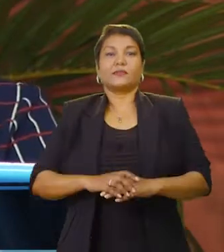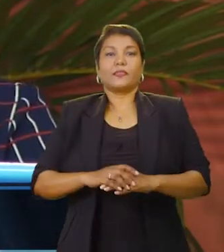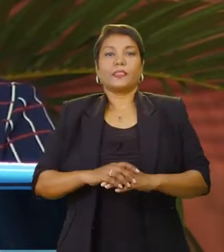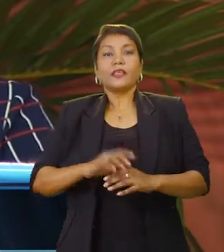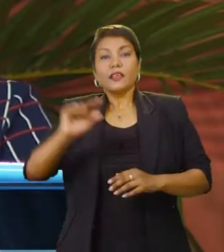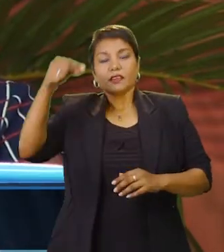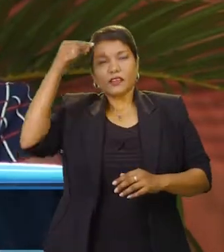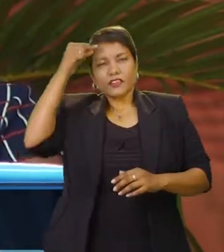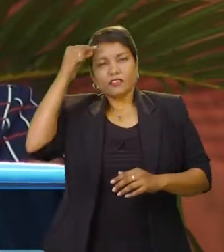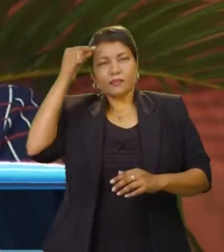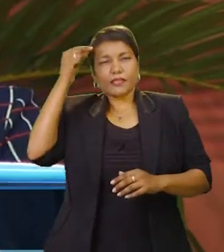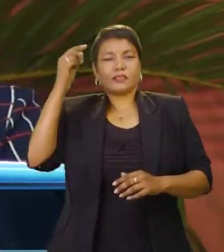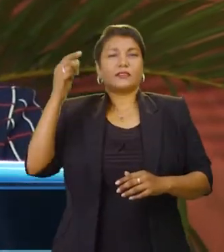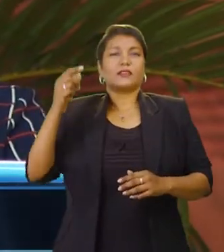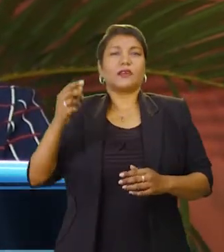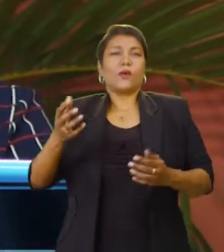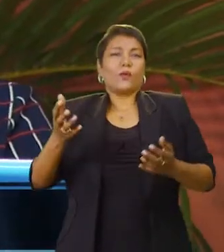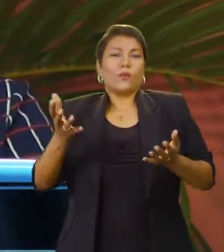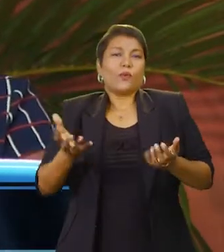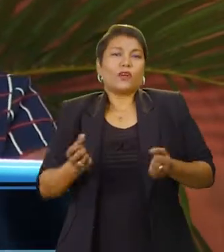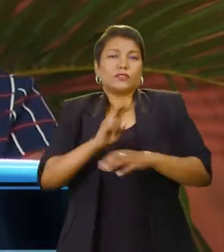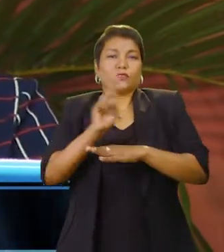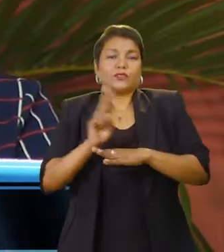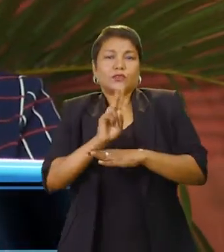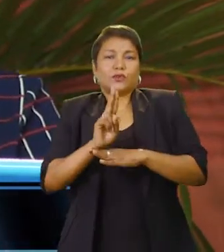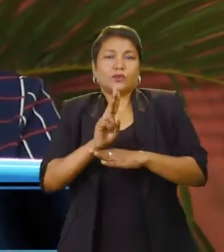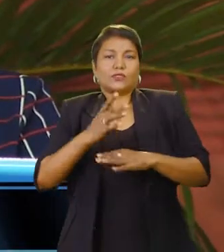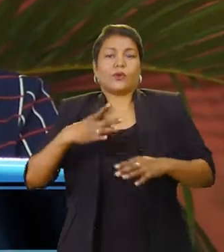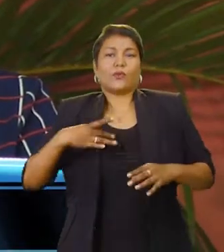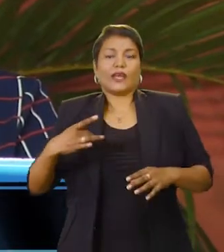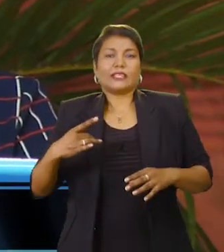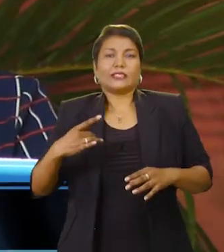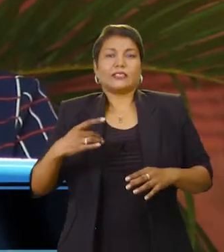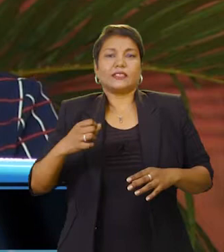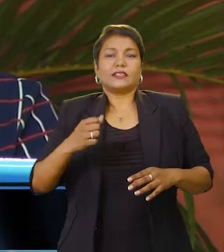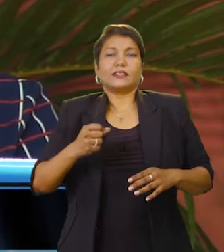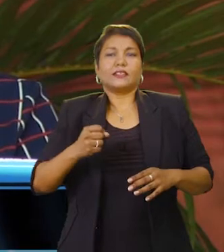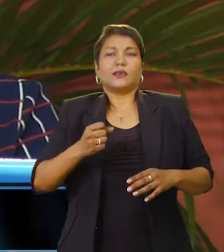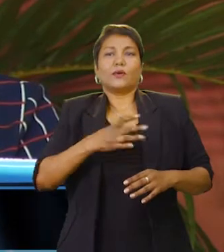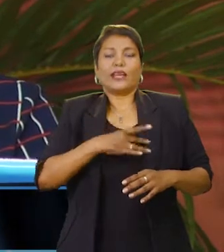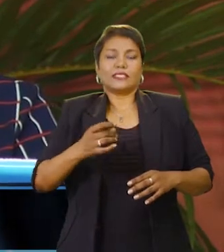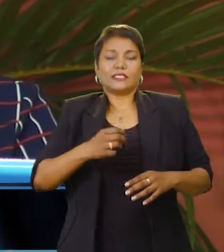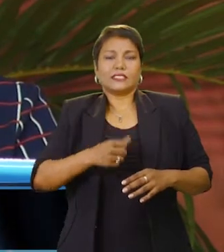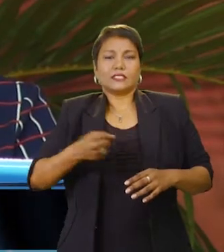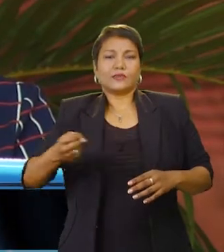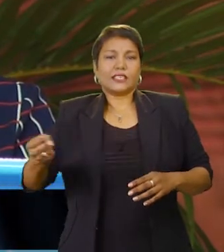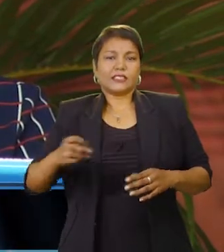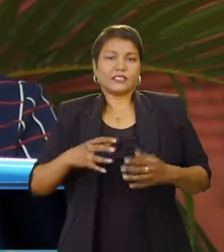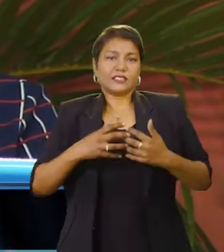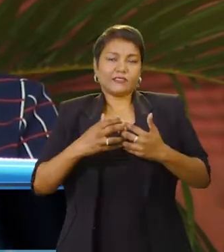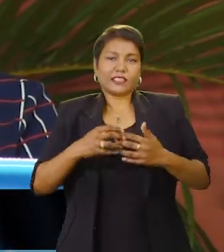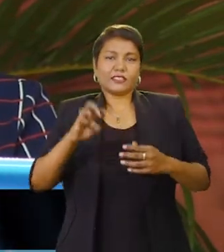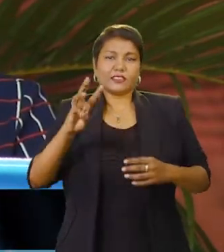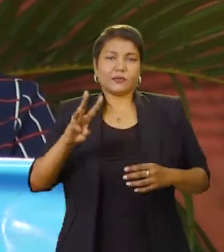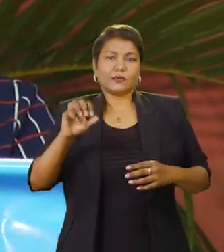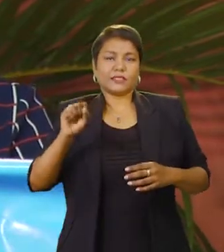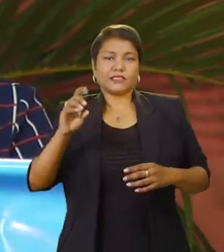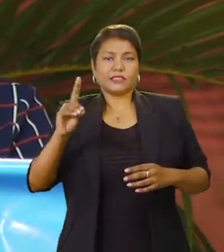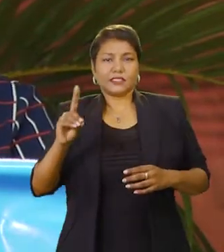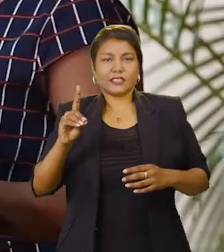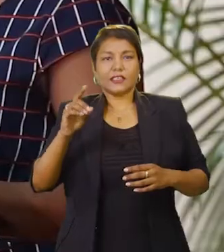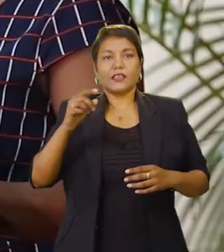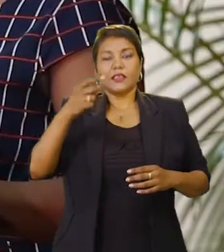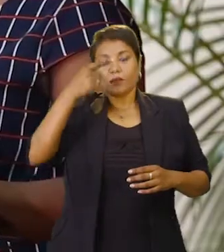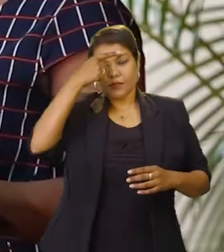ministry's radar is purely economics. It is no secret of the current fiscal challenges that we are facing as a